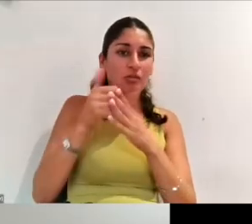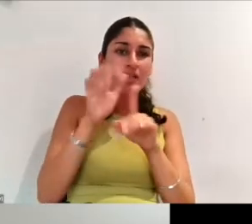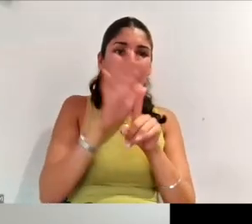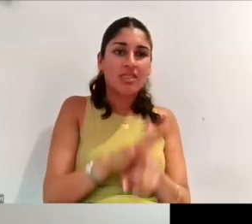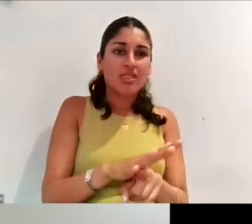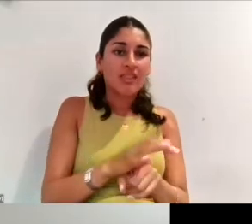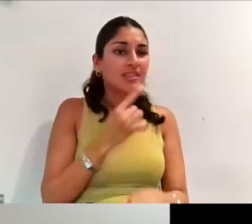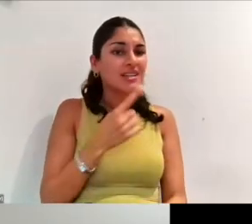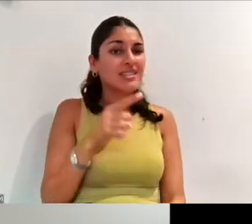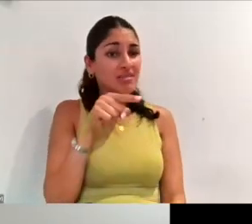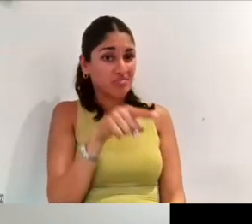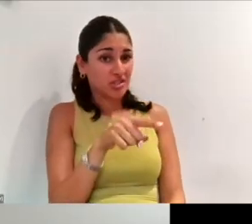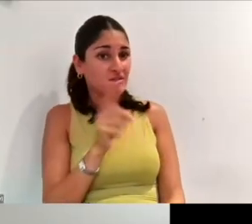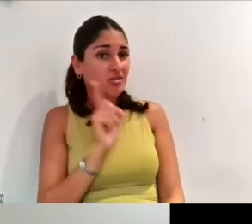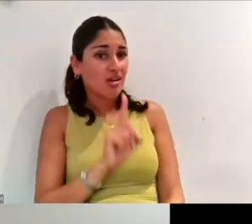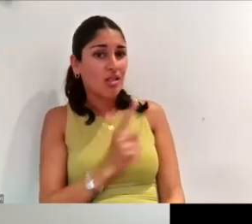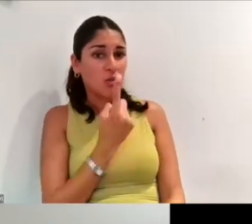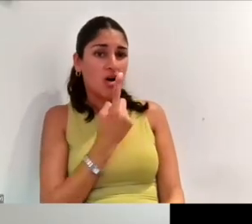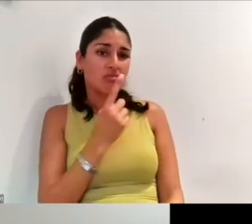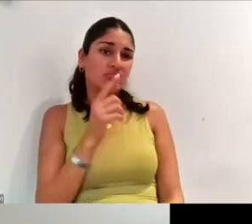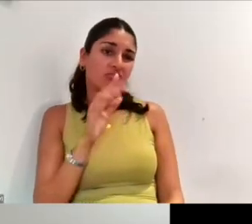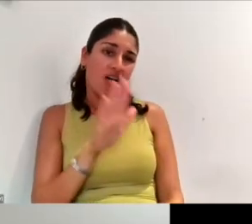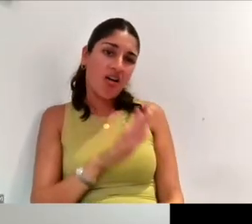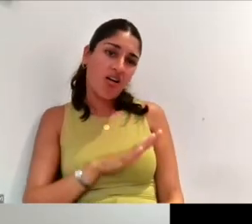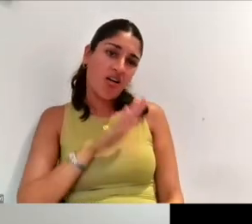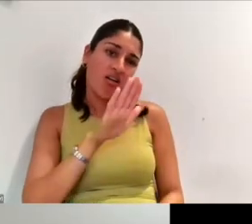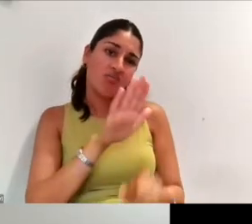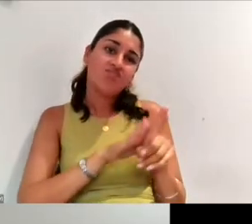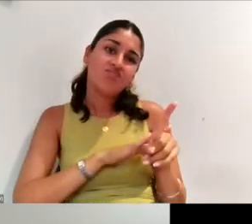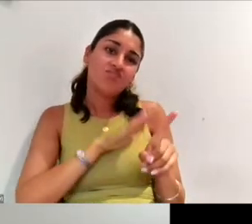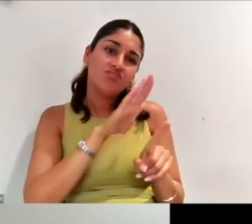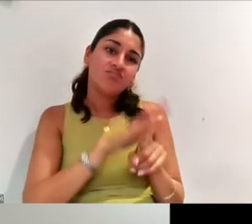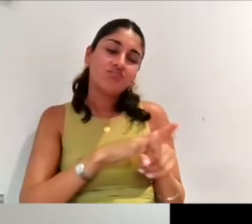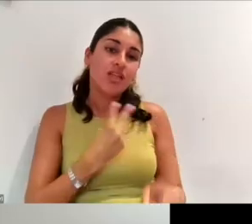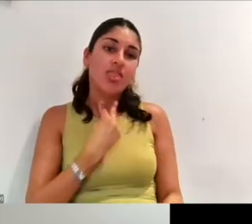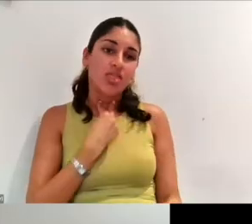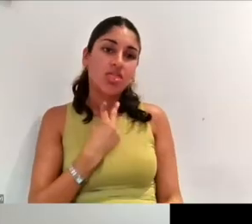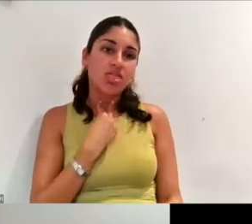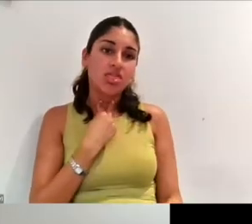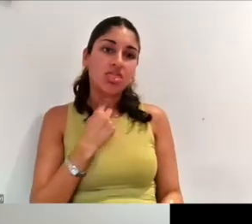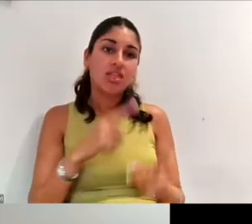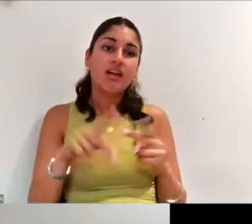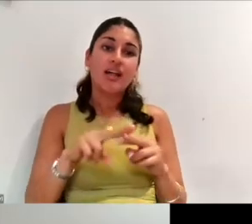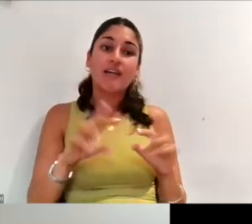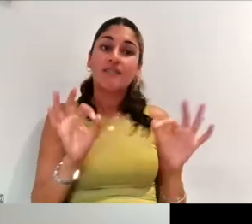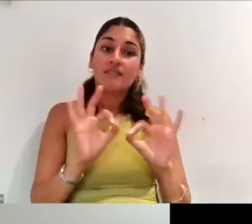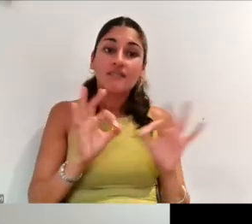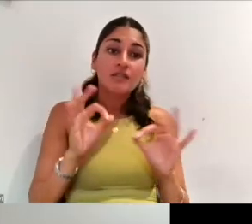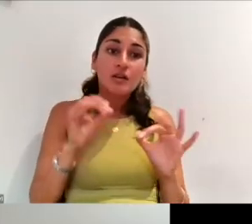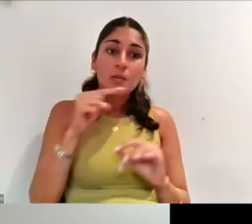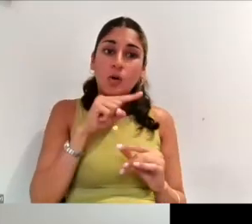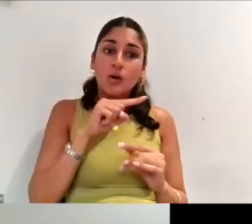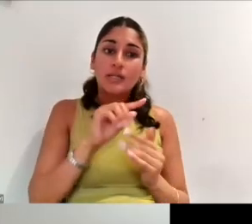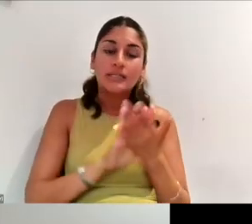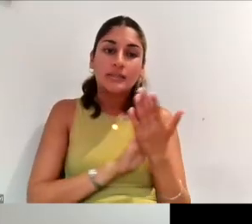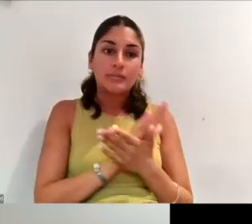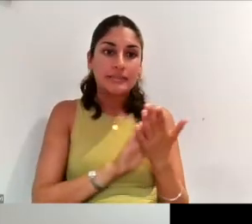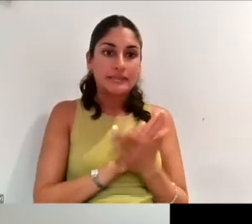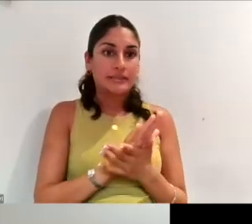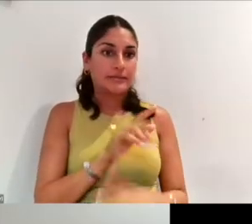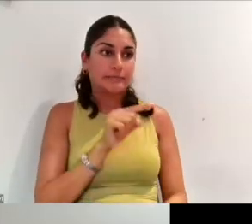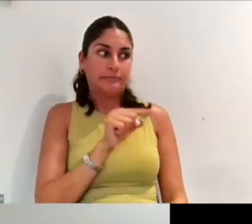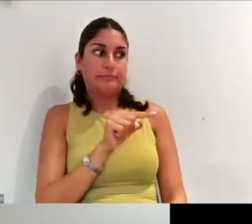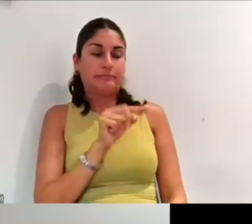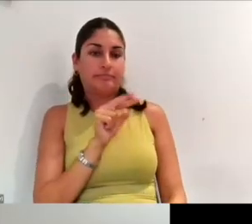girl child." And it's almost like a disappointment because if you don't have a boy in the family, is yeah, sort of